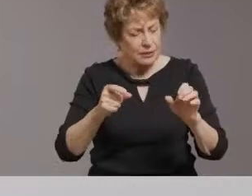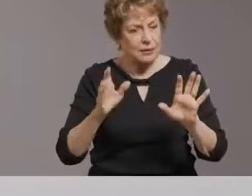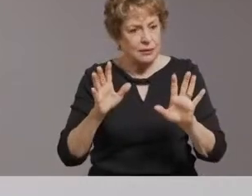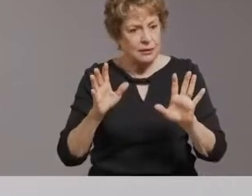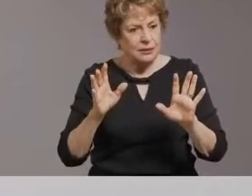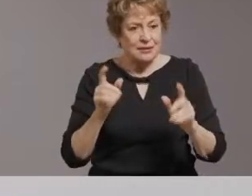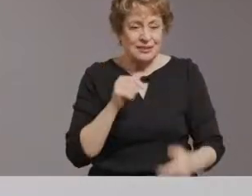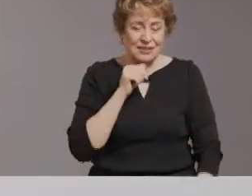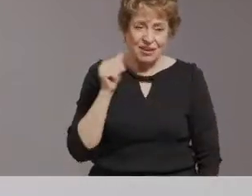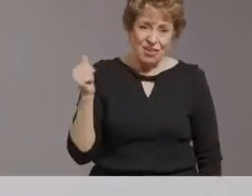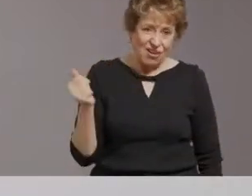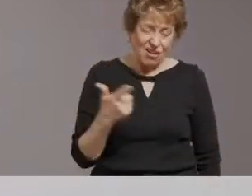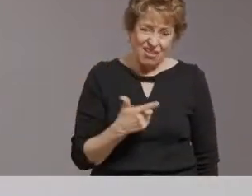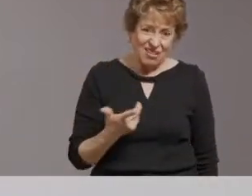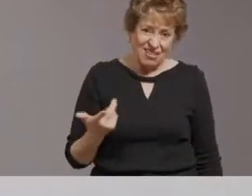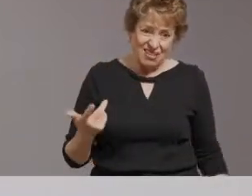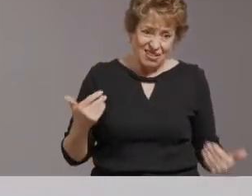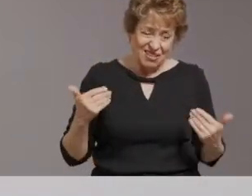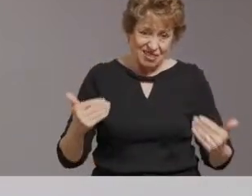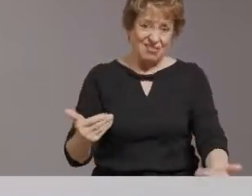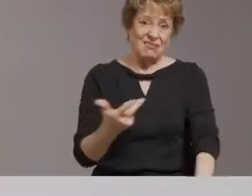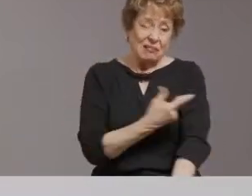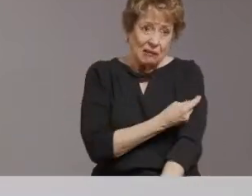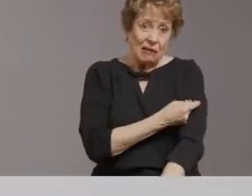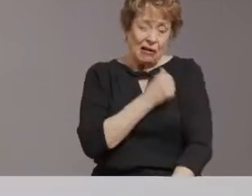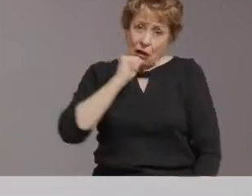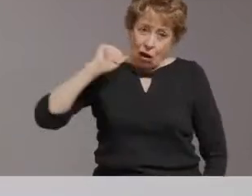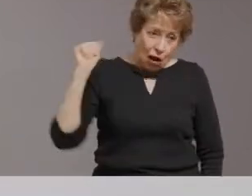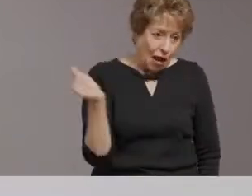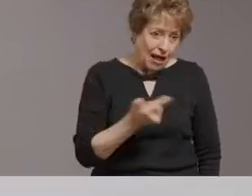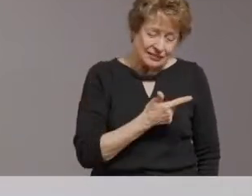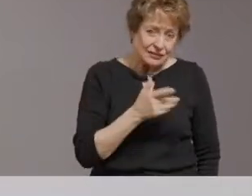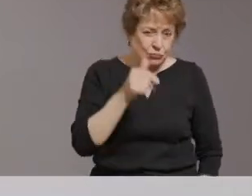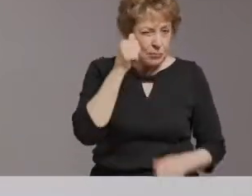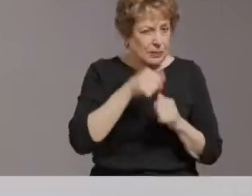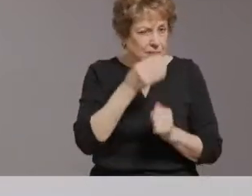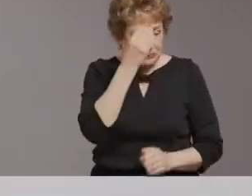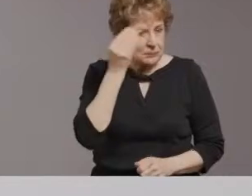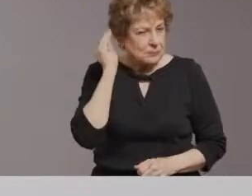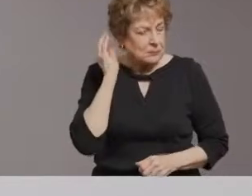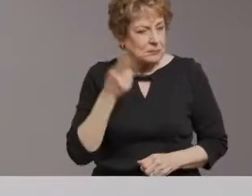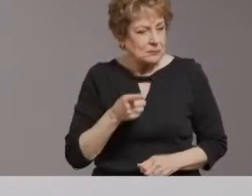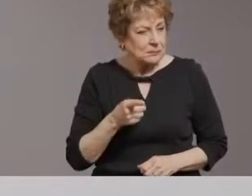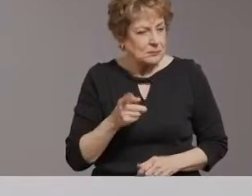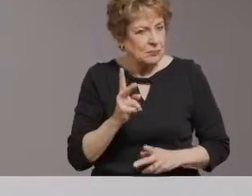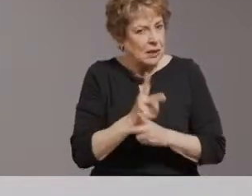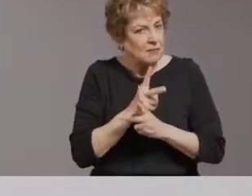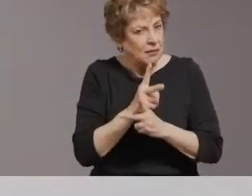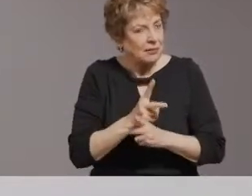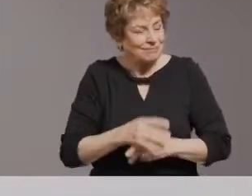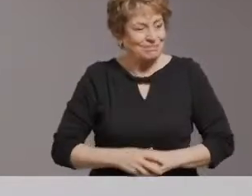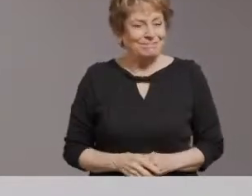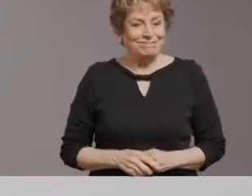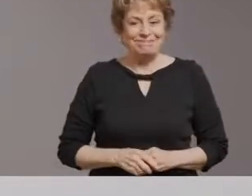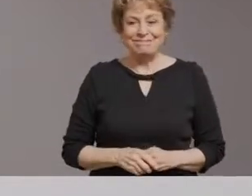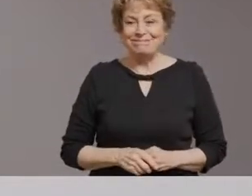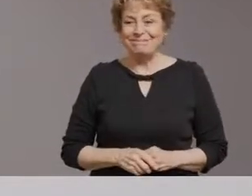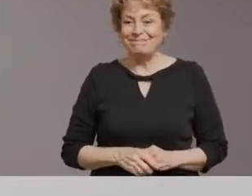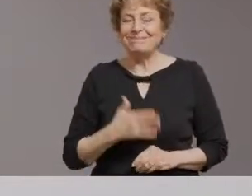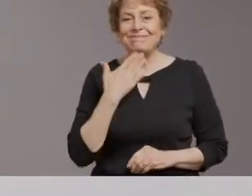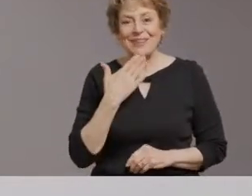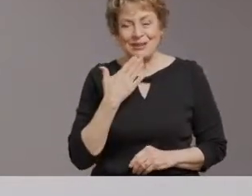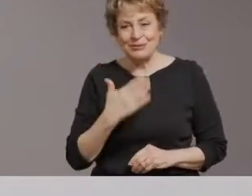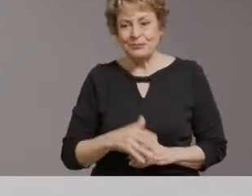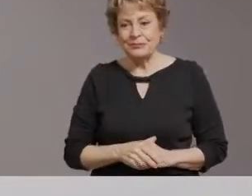has been vaccinated. And so you just want to take that into an account. Got it, thank you. My next question is about the